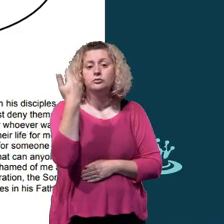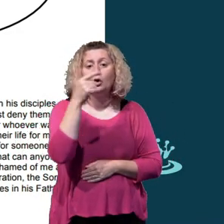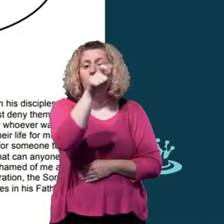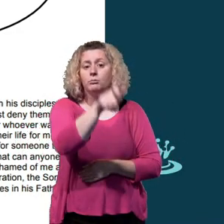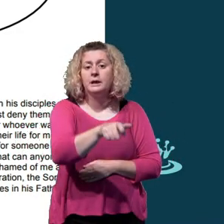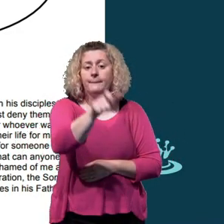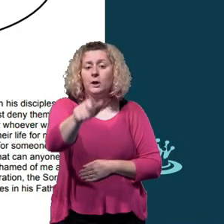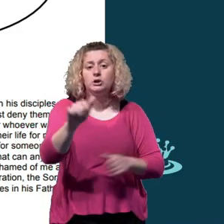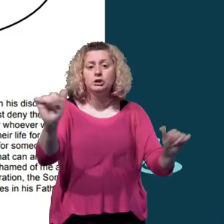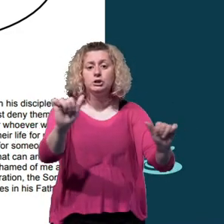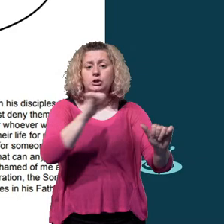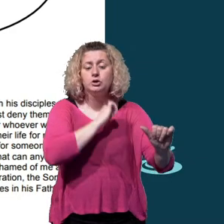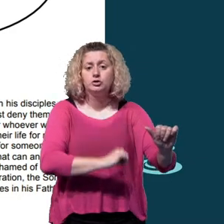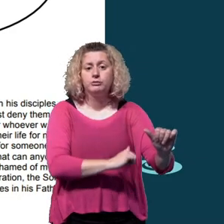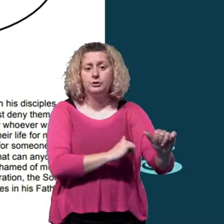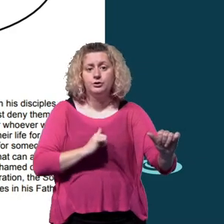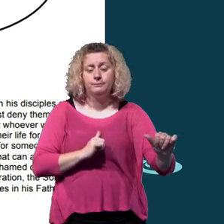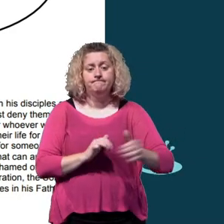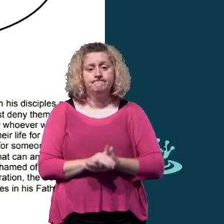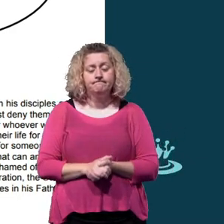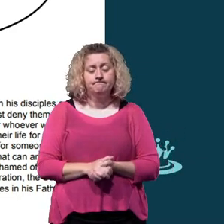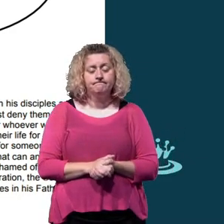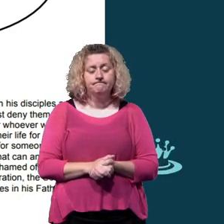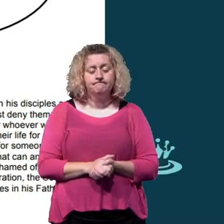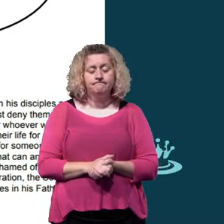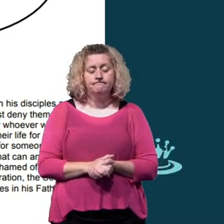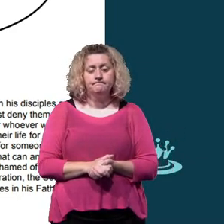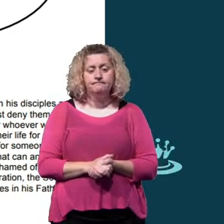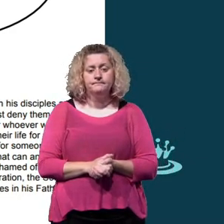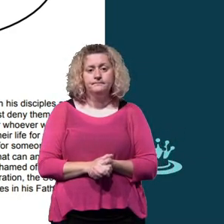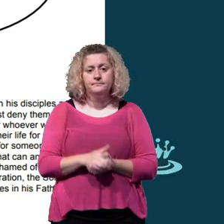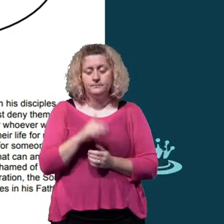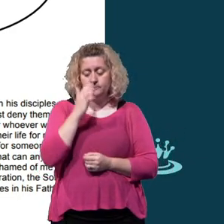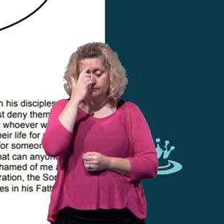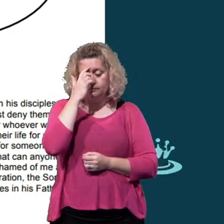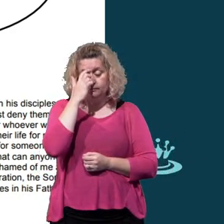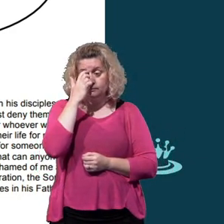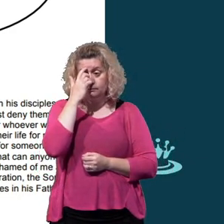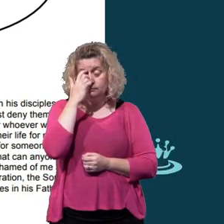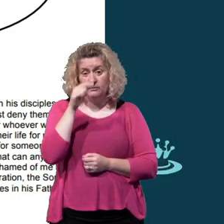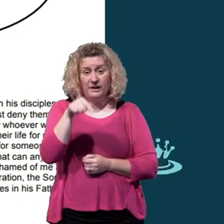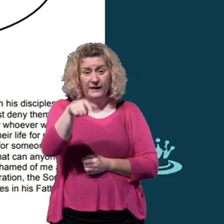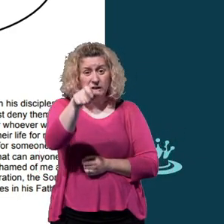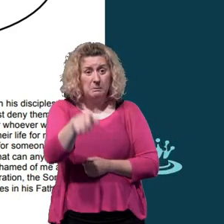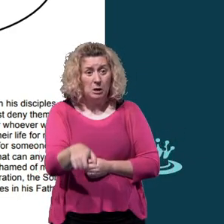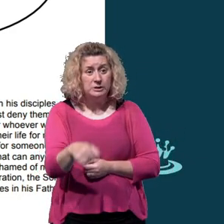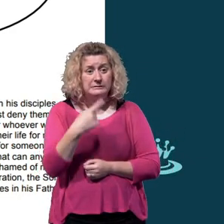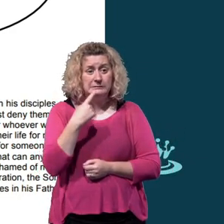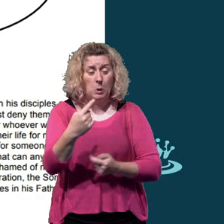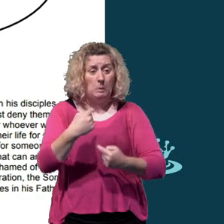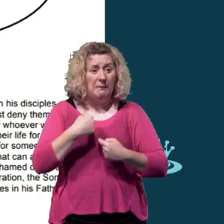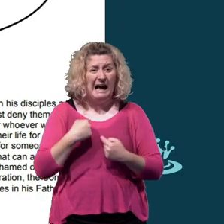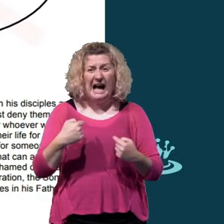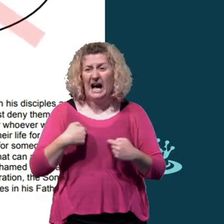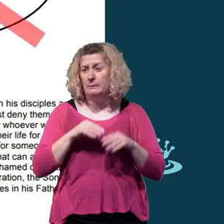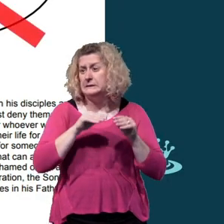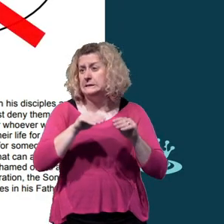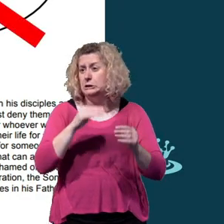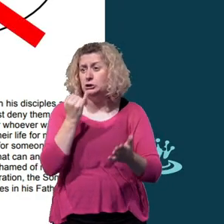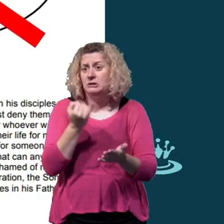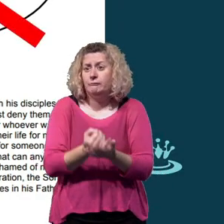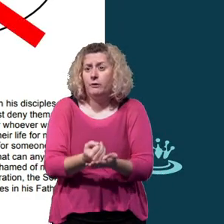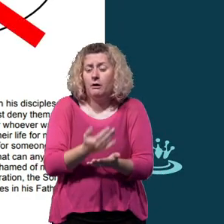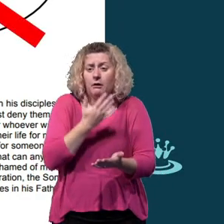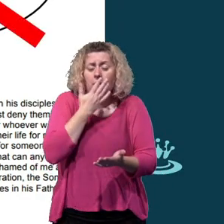Secondly, gosh, do you know, it was haunting, that moment, haunting. This person said, "I've taught the wrong gospel."